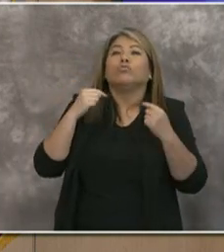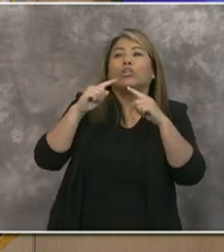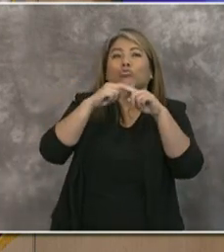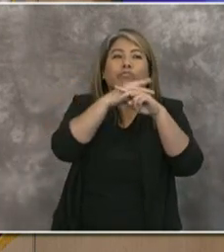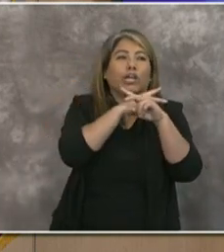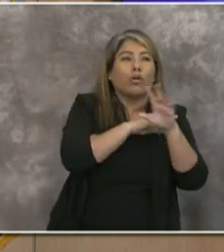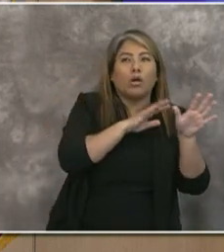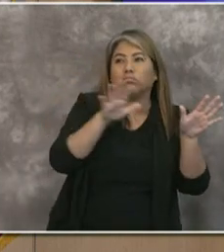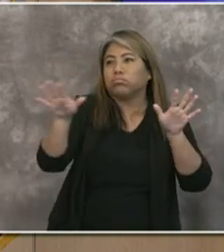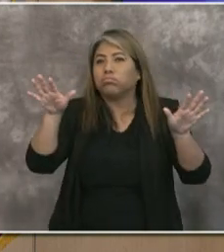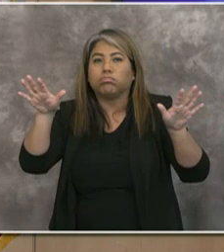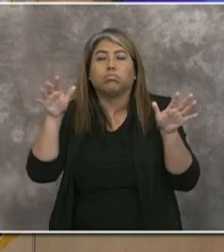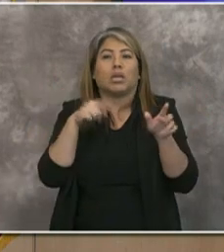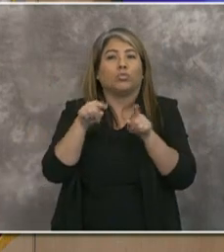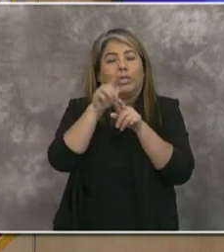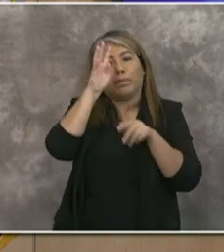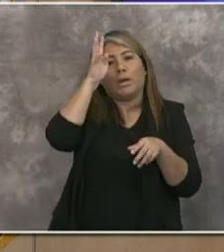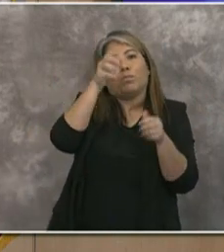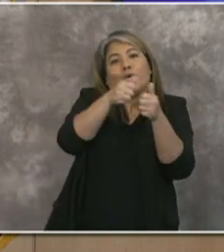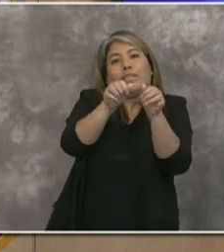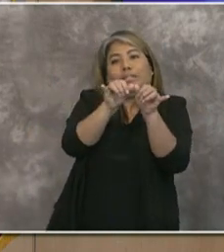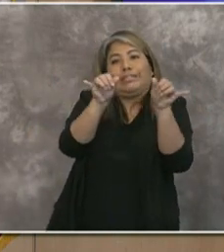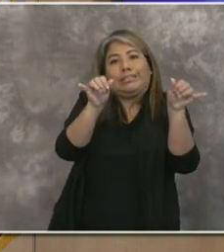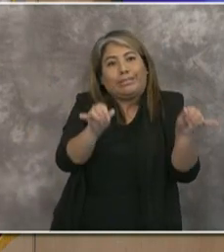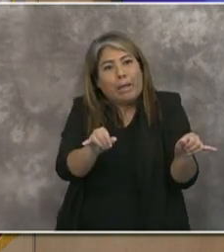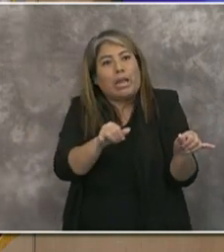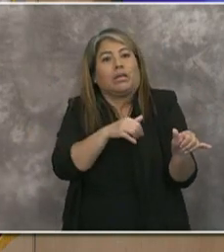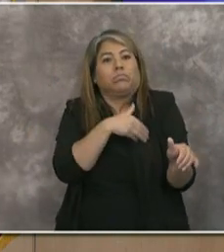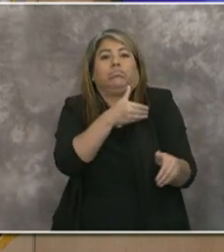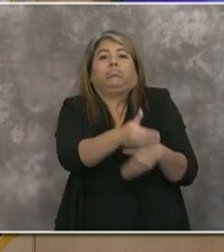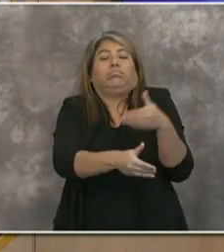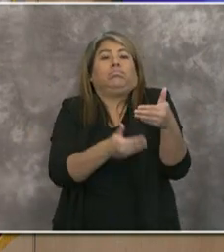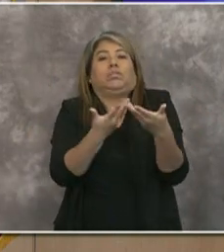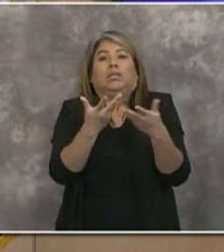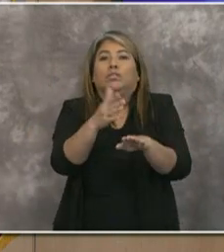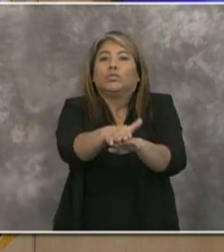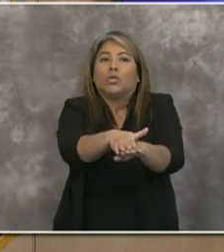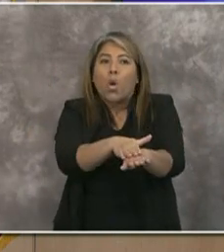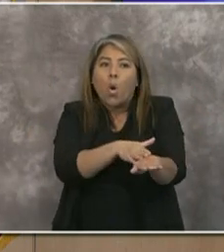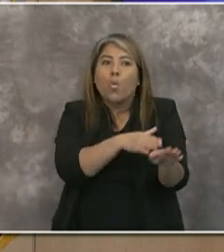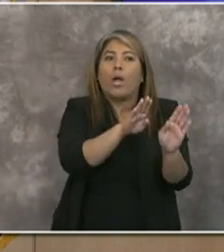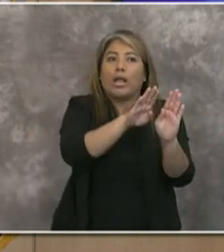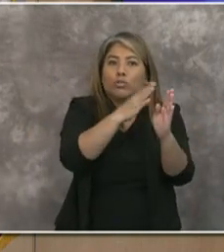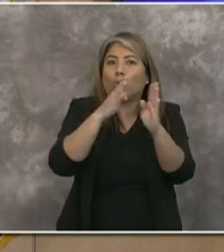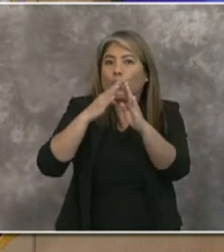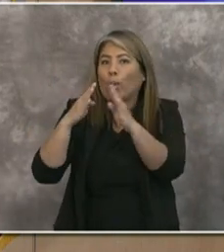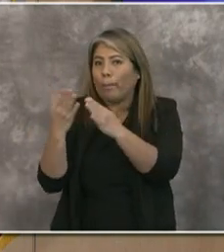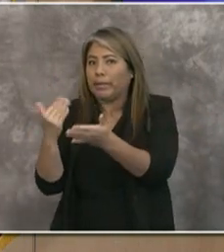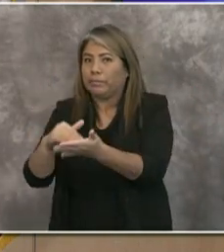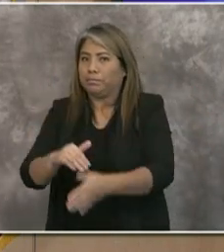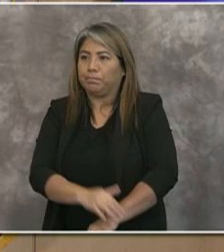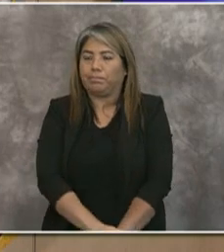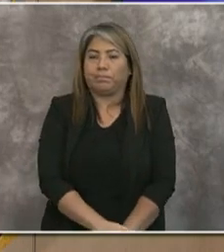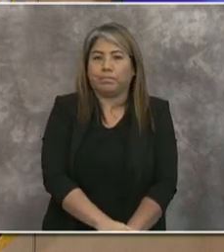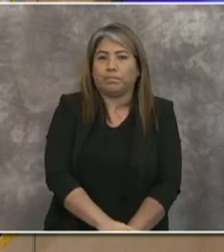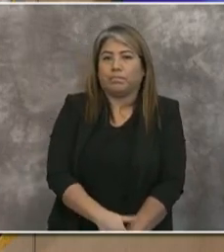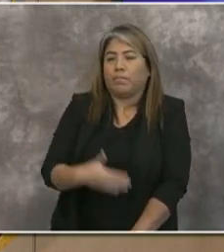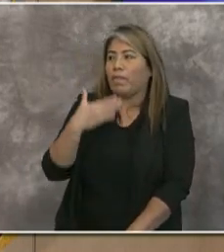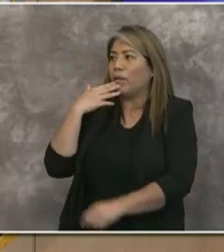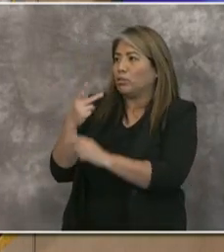through as we come up with a systematic and gradual way that we can reopen. Thank